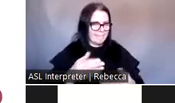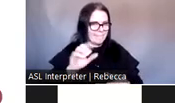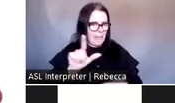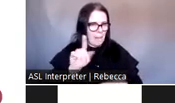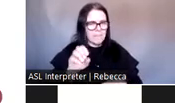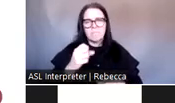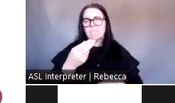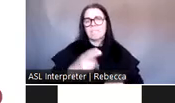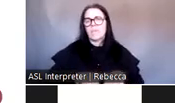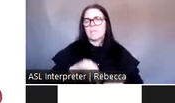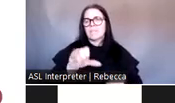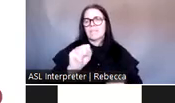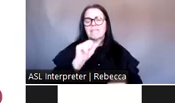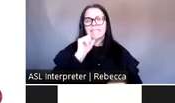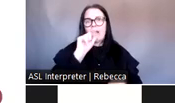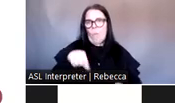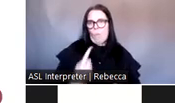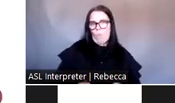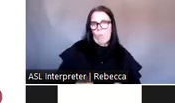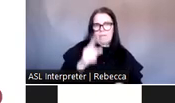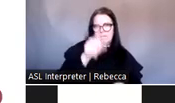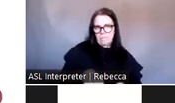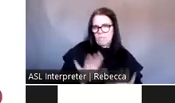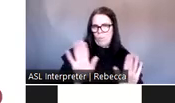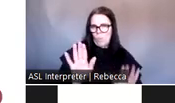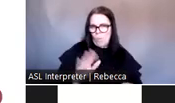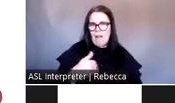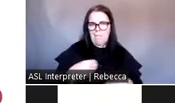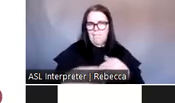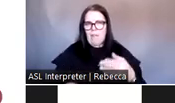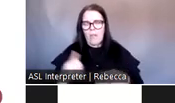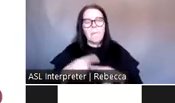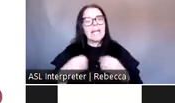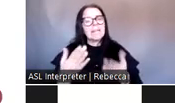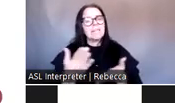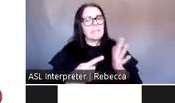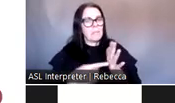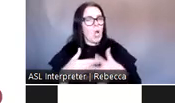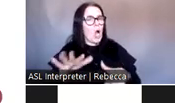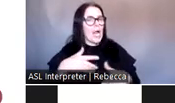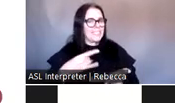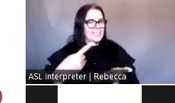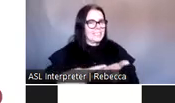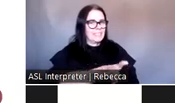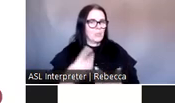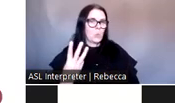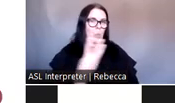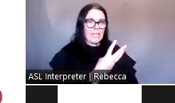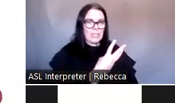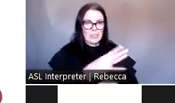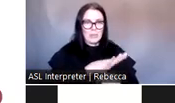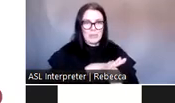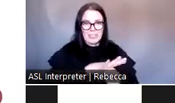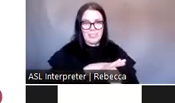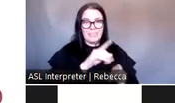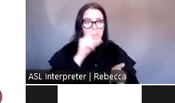only providers by any means of micro-credentials, but I'll just show you a few more examples. We already saw the Western region example in